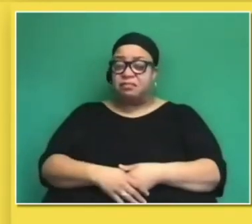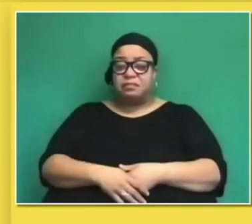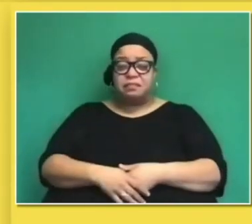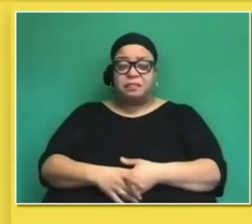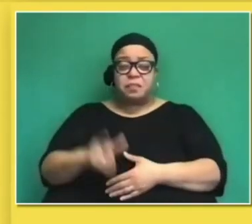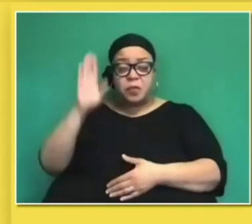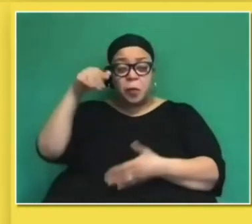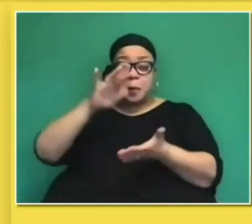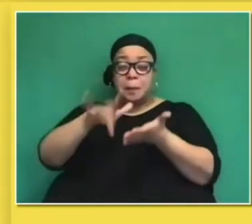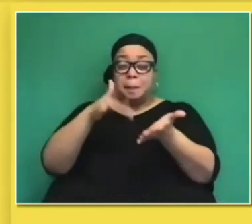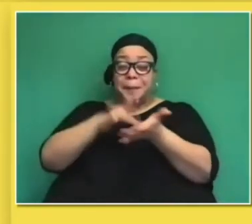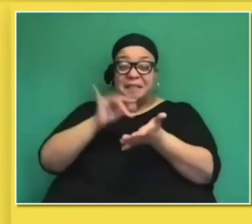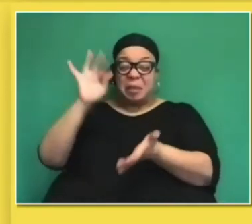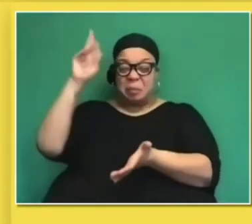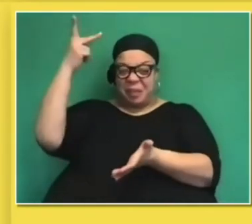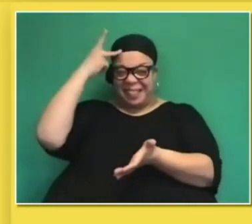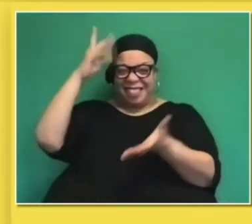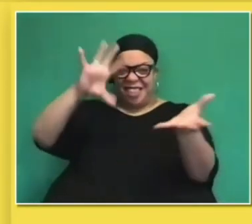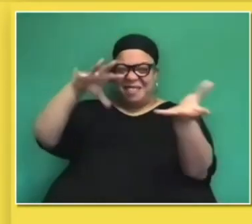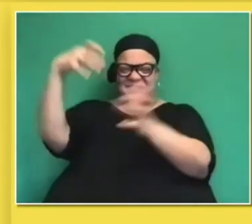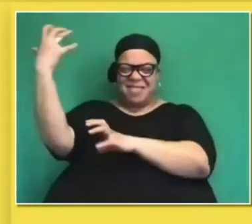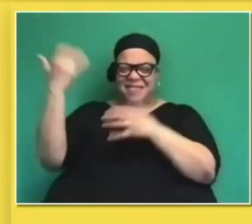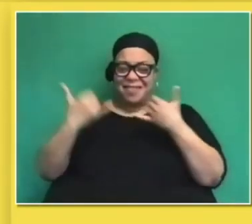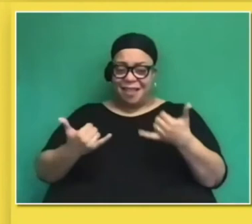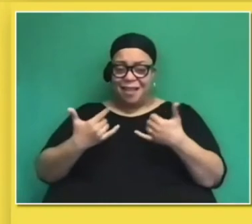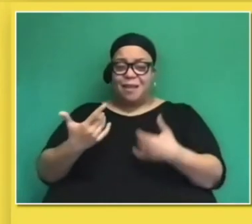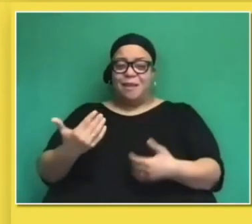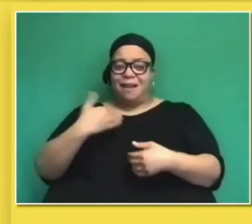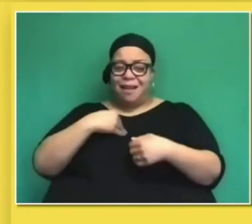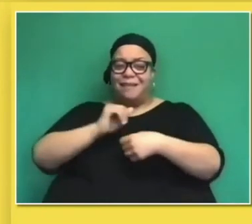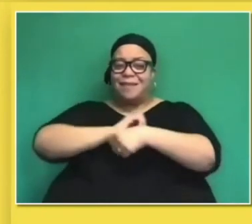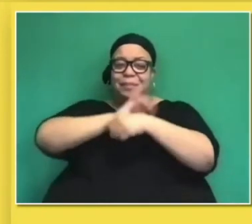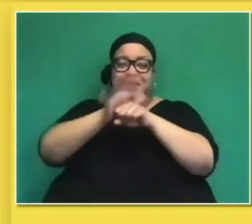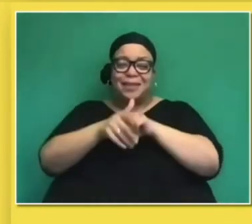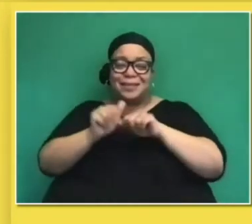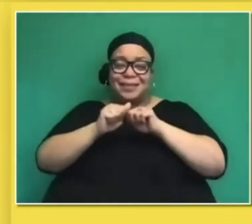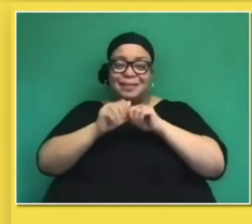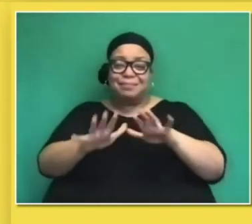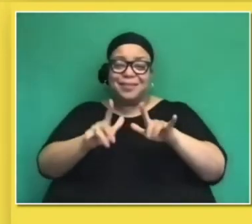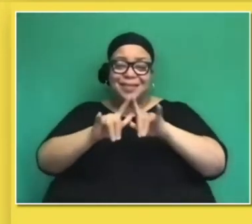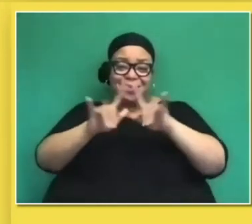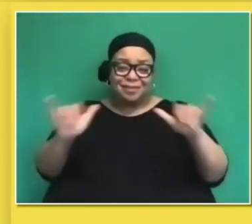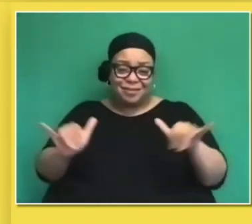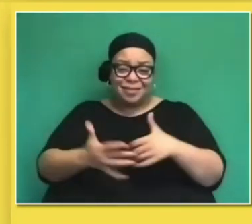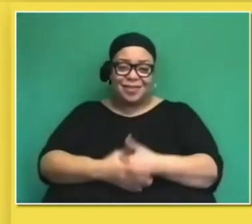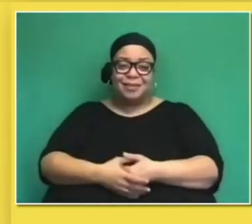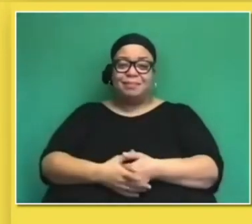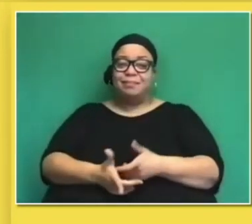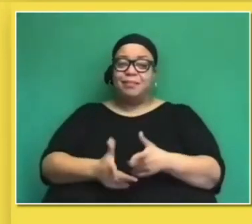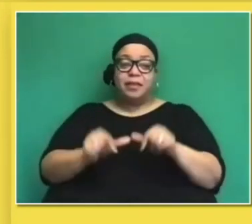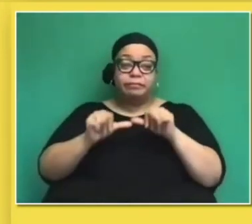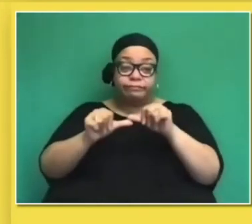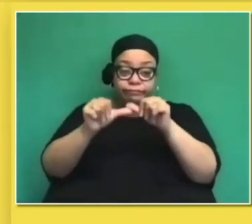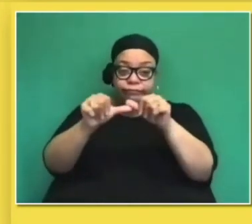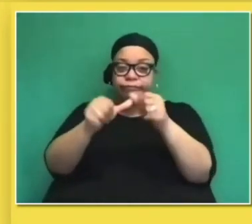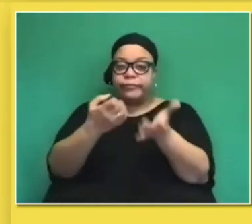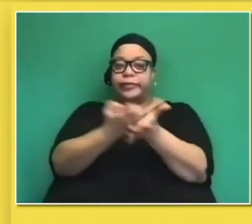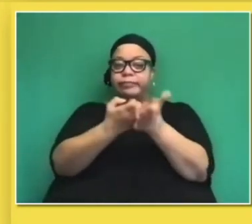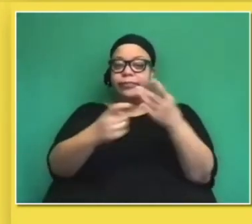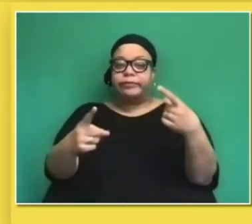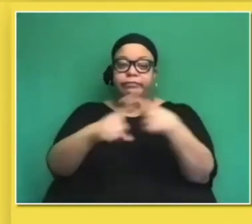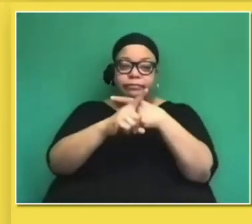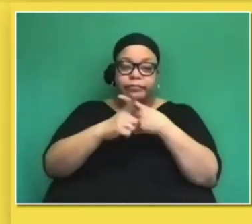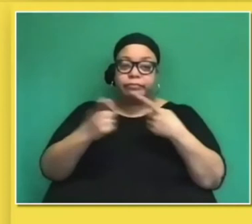in right now. And that the only response to all of this is to build the power